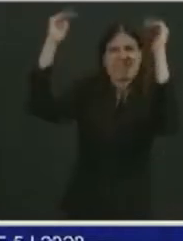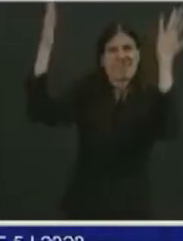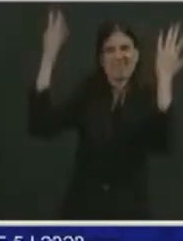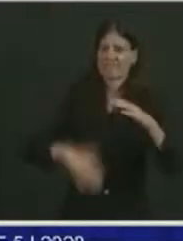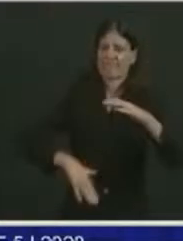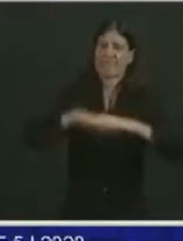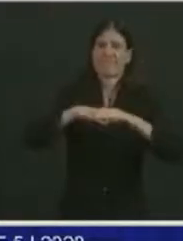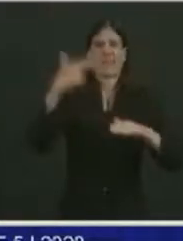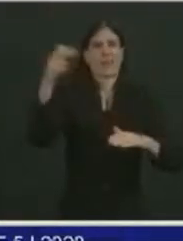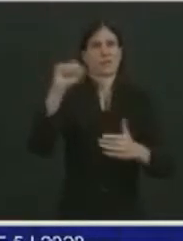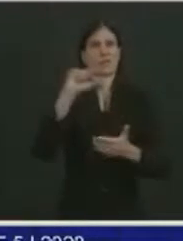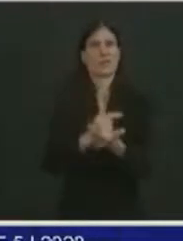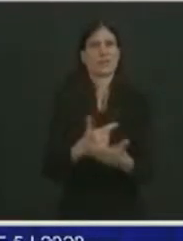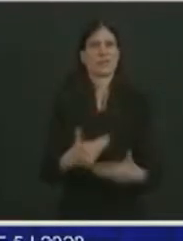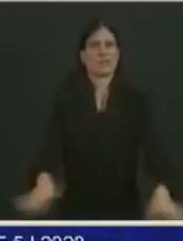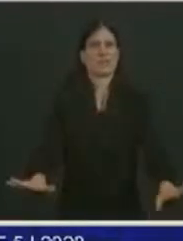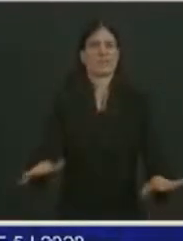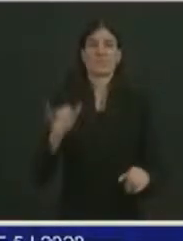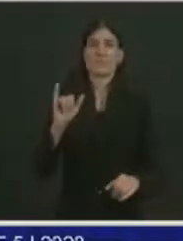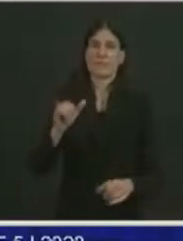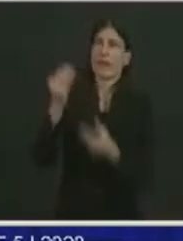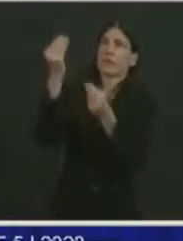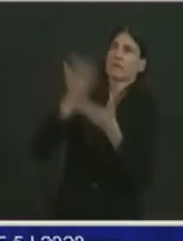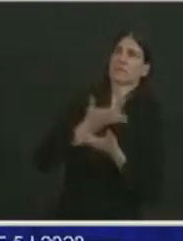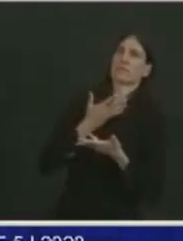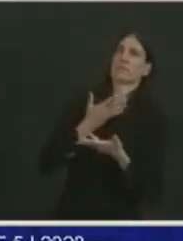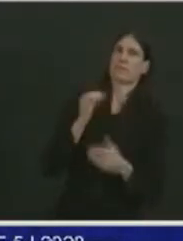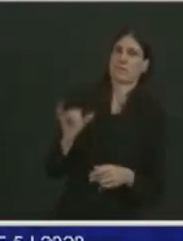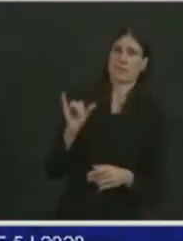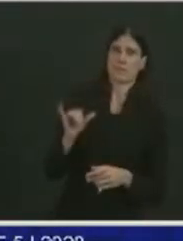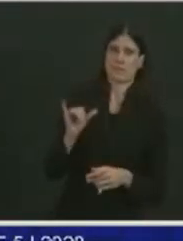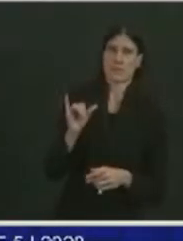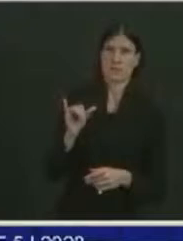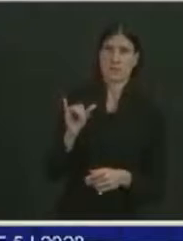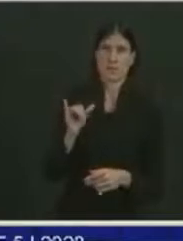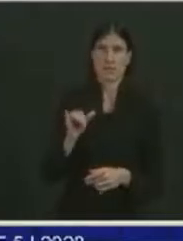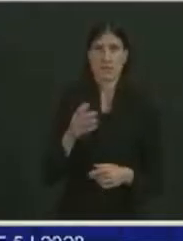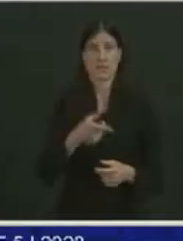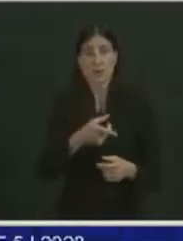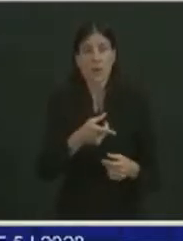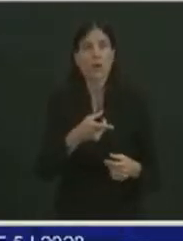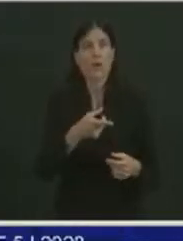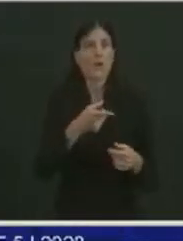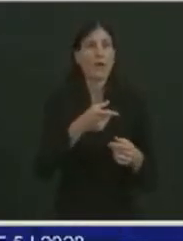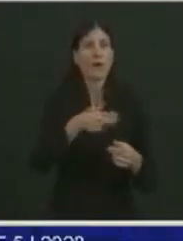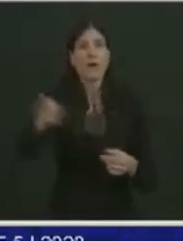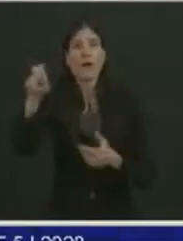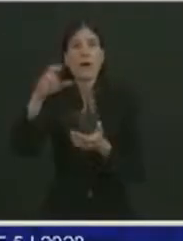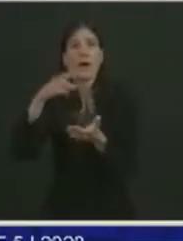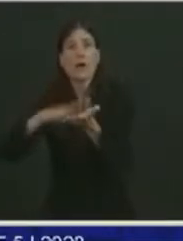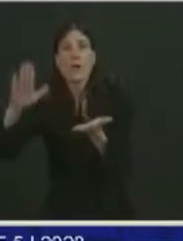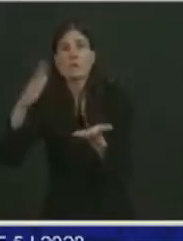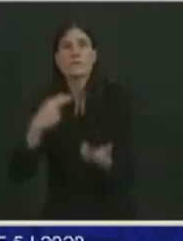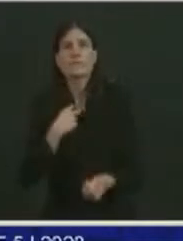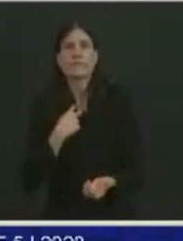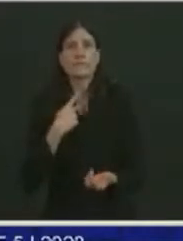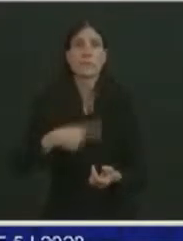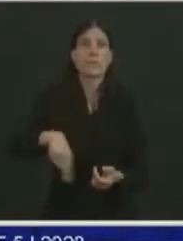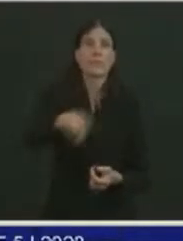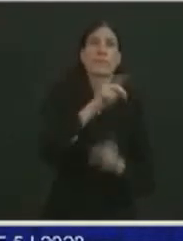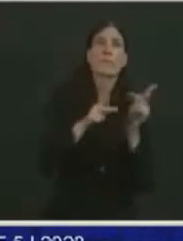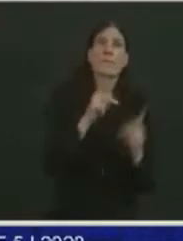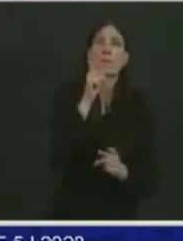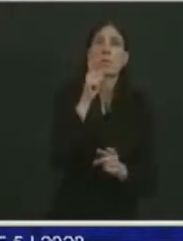outcomes, but did not allow her to be the teacher or the nurse that she wanted to be, and it was solely because of the color of her